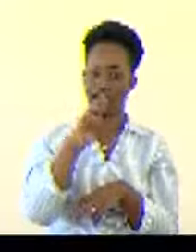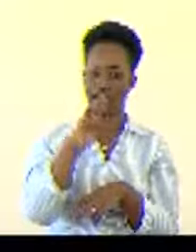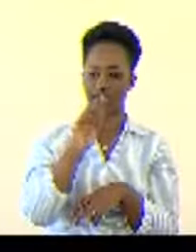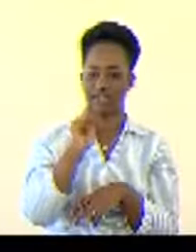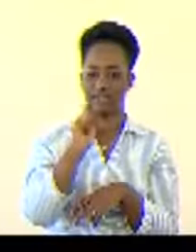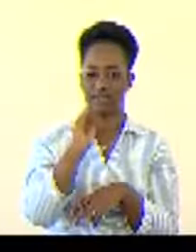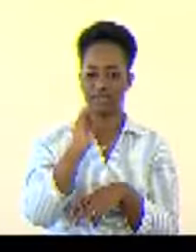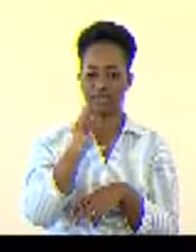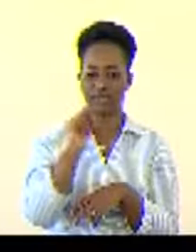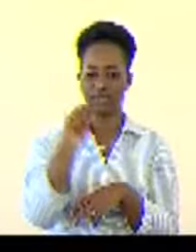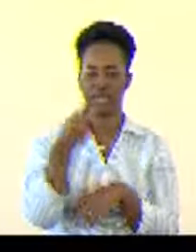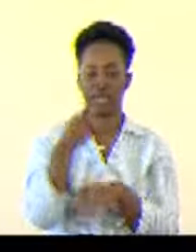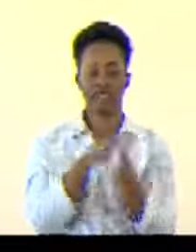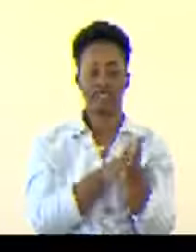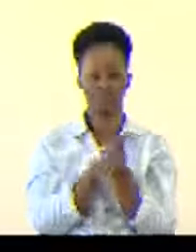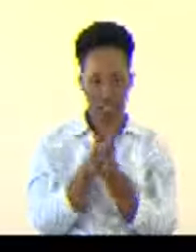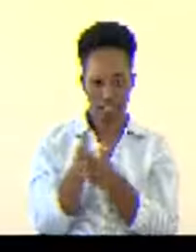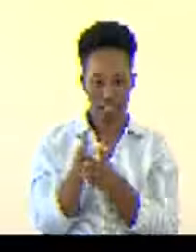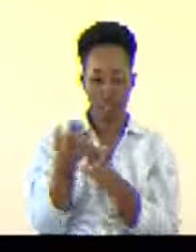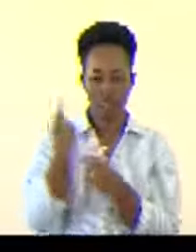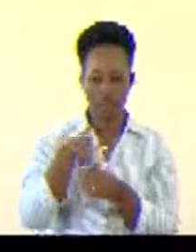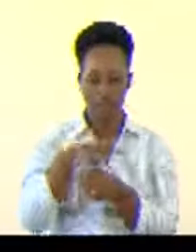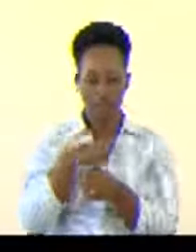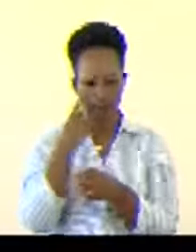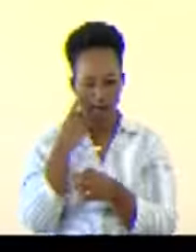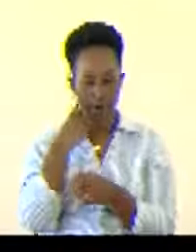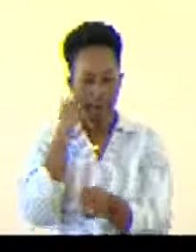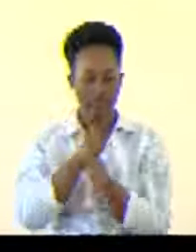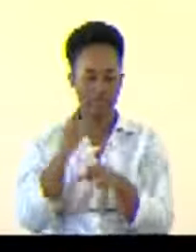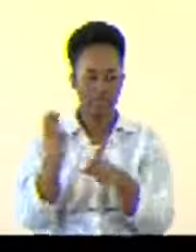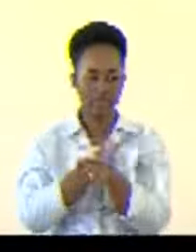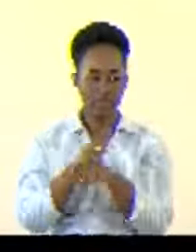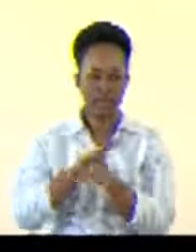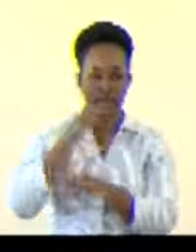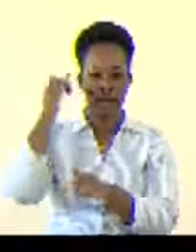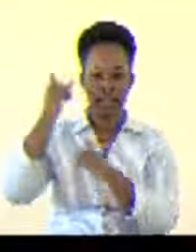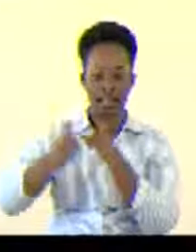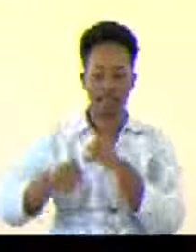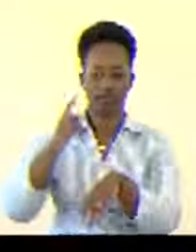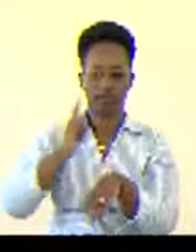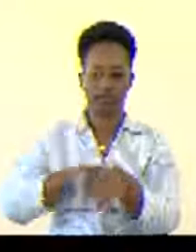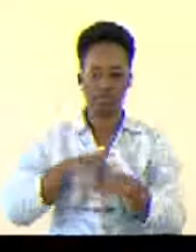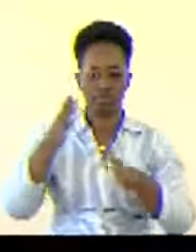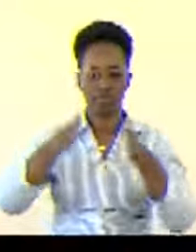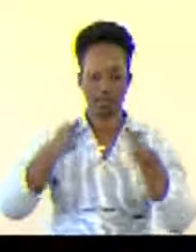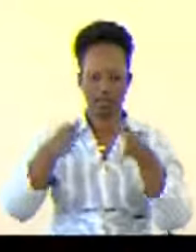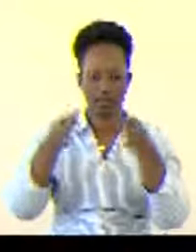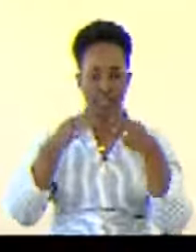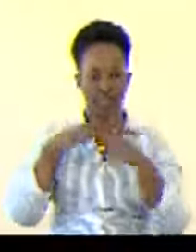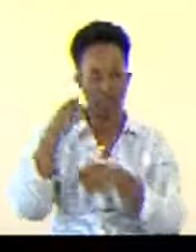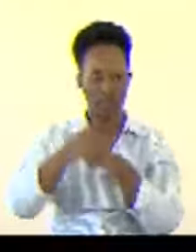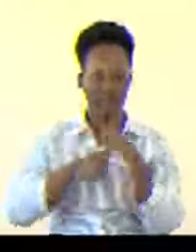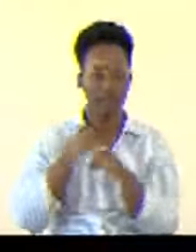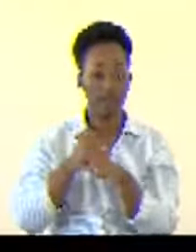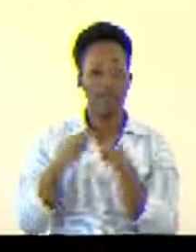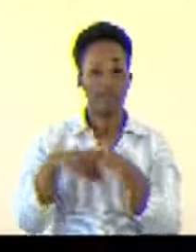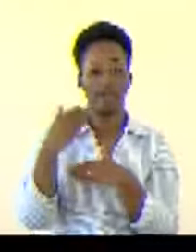is actual profit realized by the business at the end of a given trading financial year. And